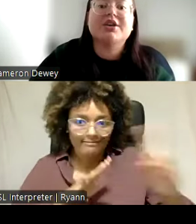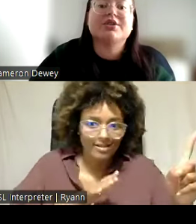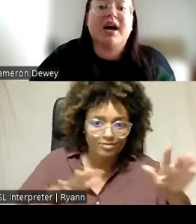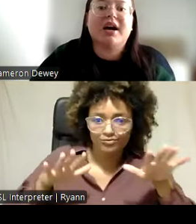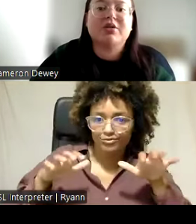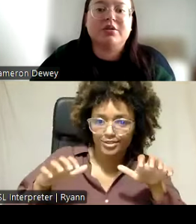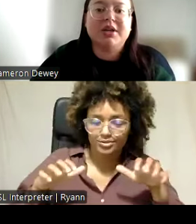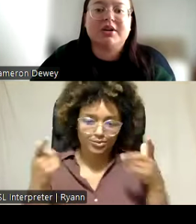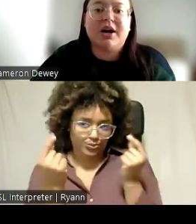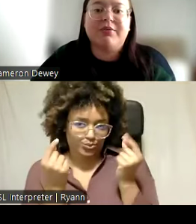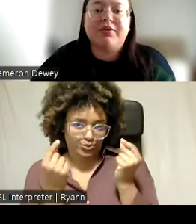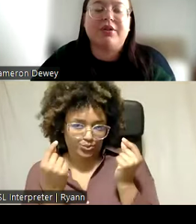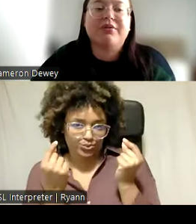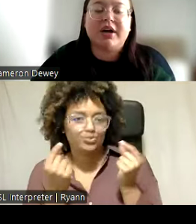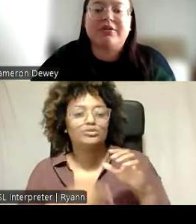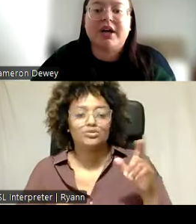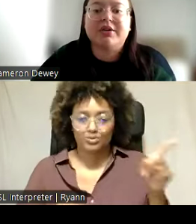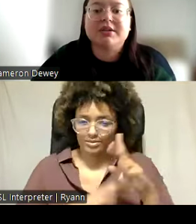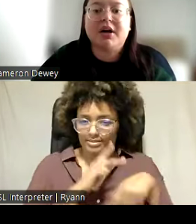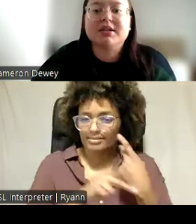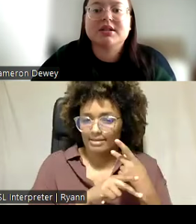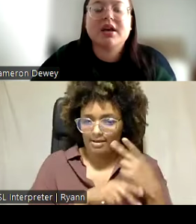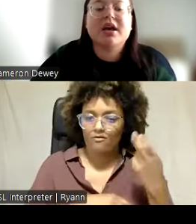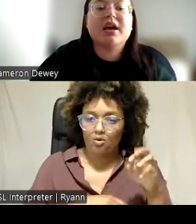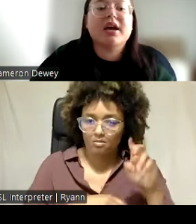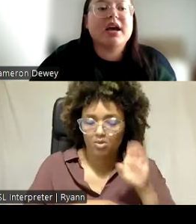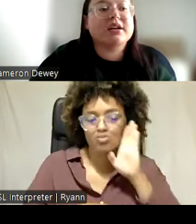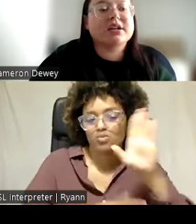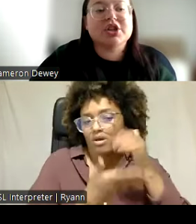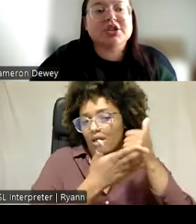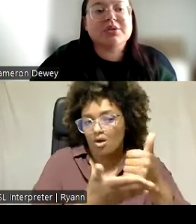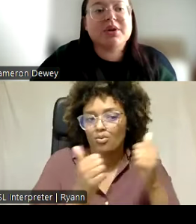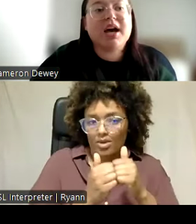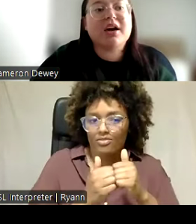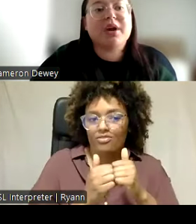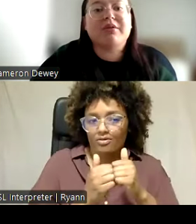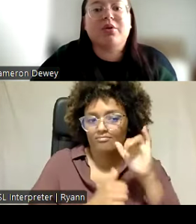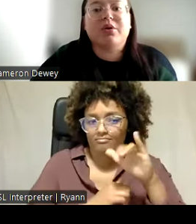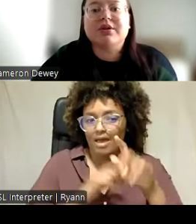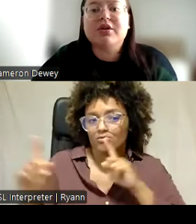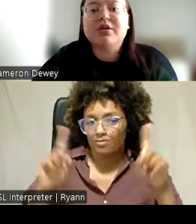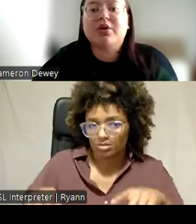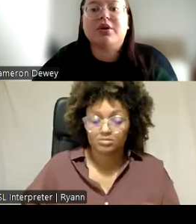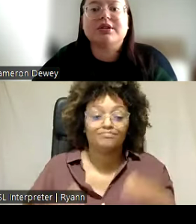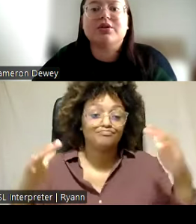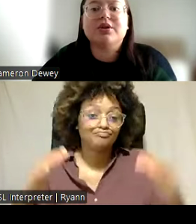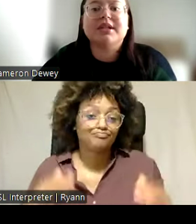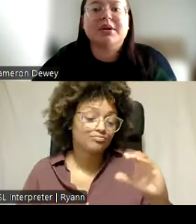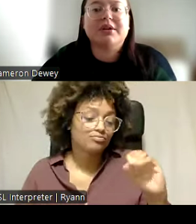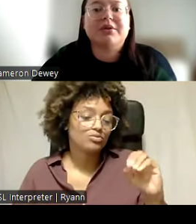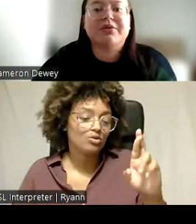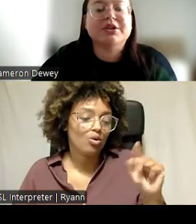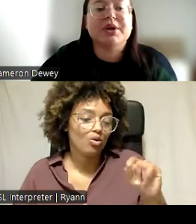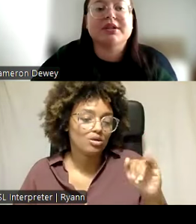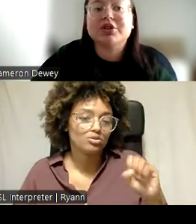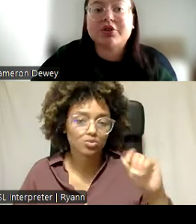situation. So catecholamines are helpful for the fight or flight response. In conjunction with that, we have cortisol. Cortisol is